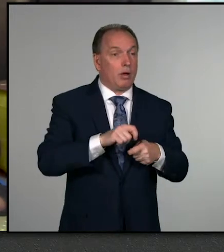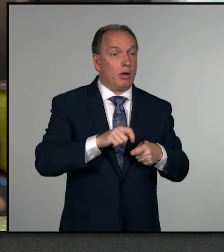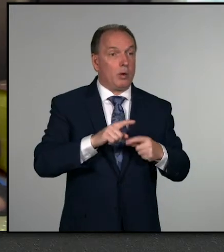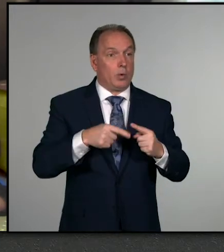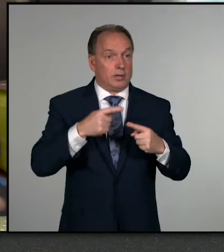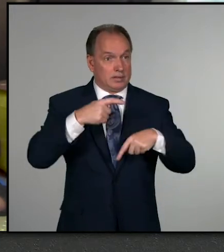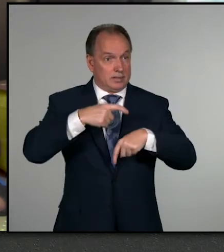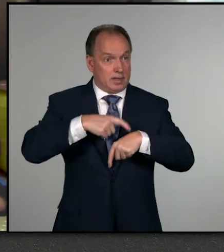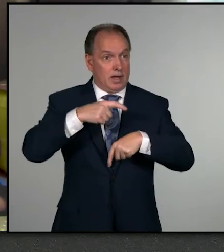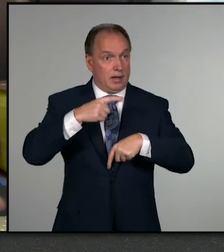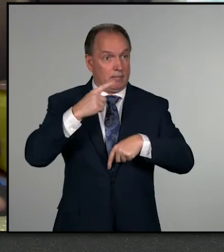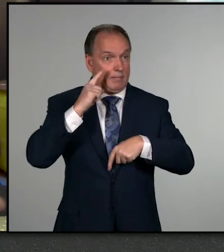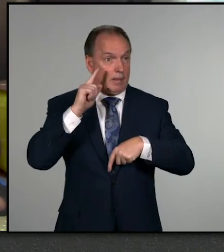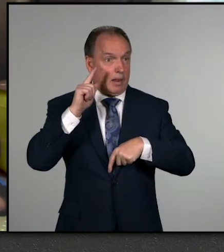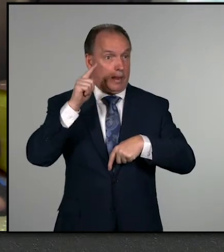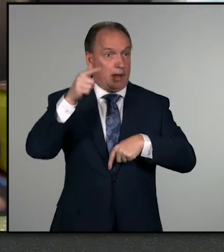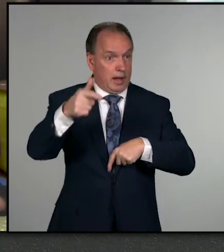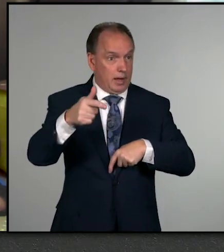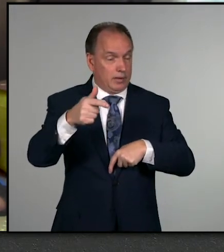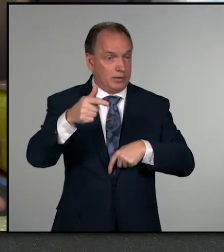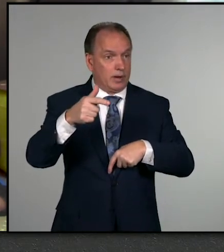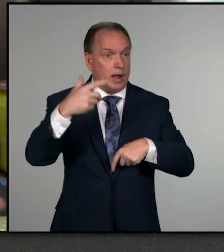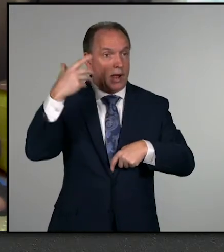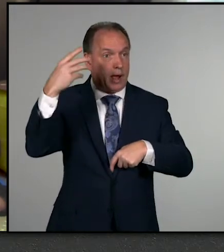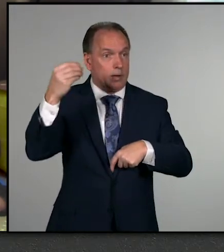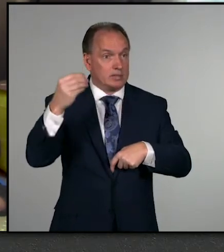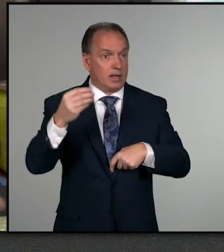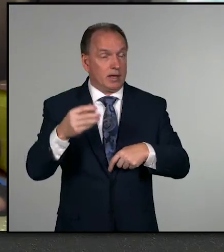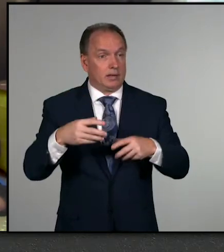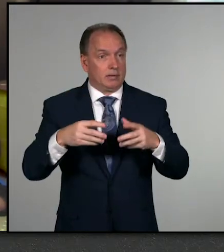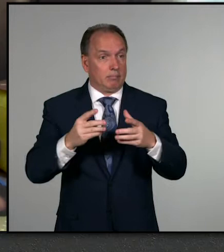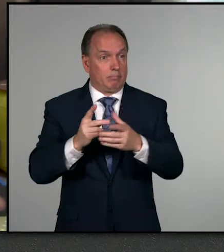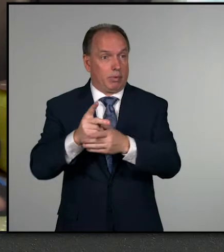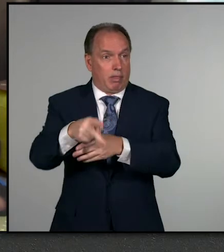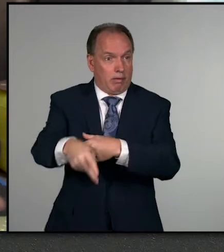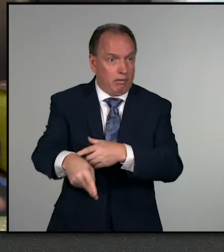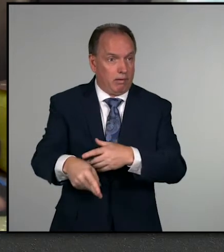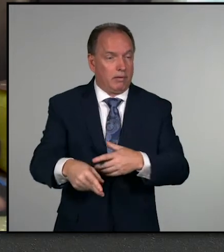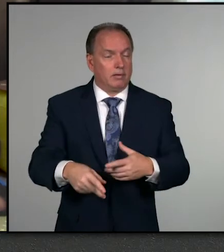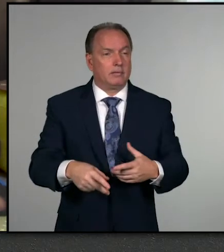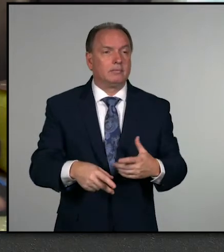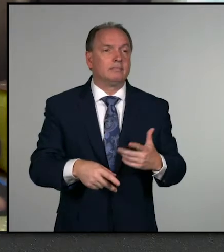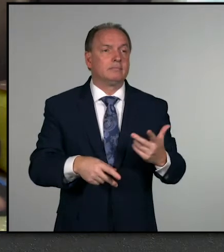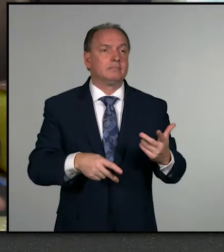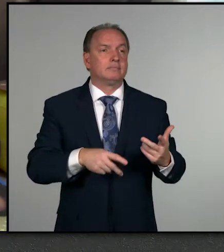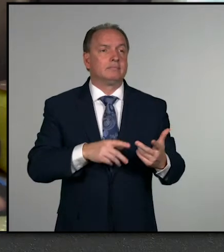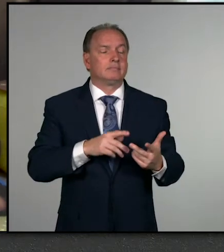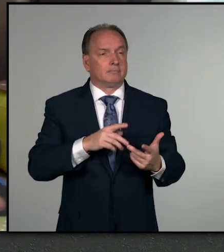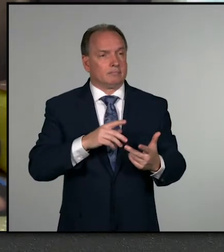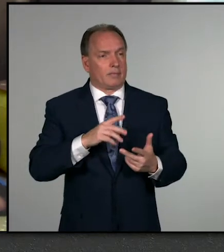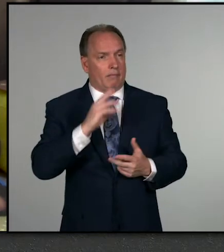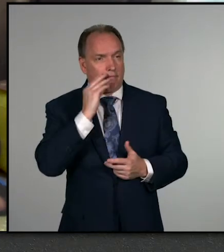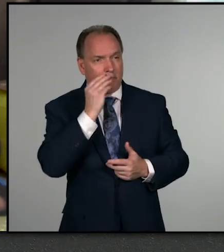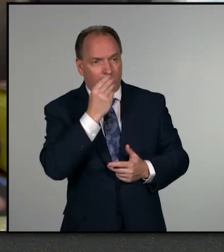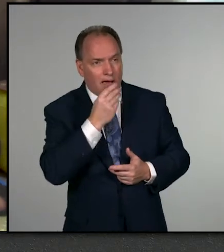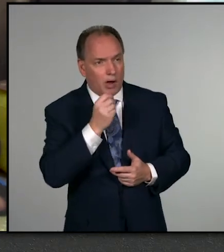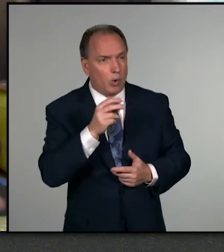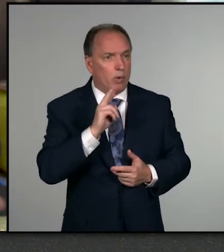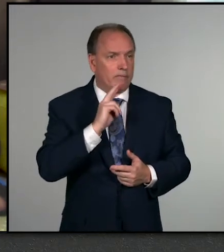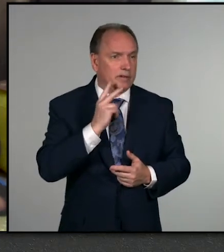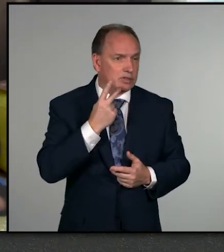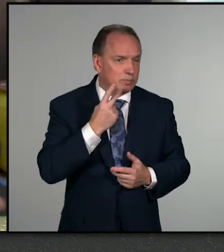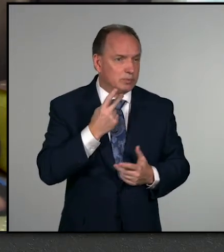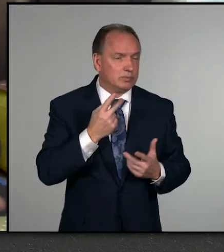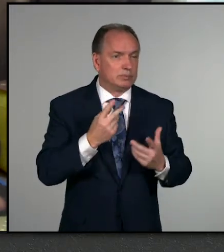comes time to plant them outside, when the flower or your vegetable that you're planting